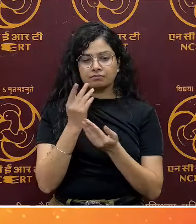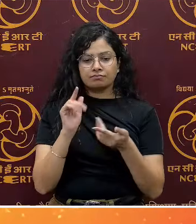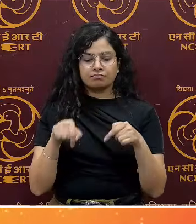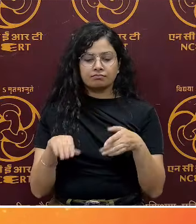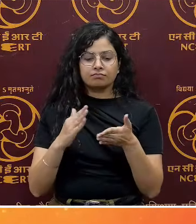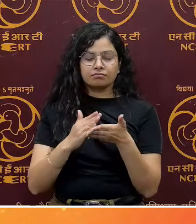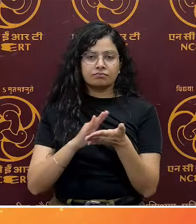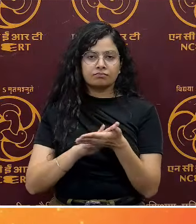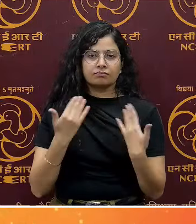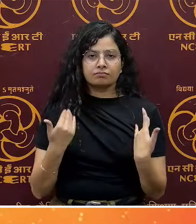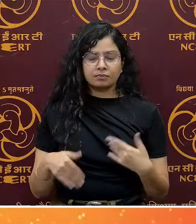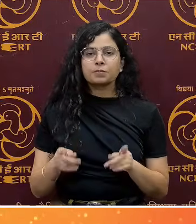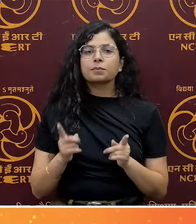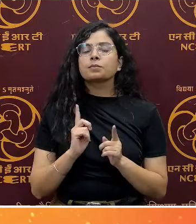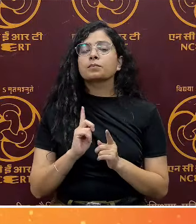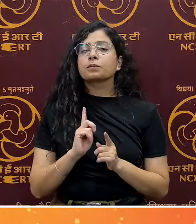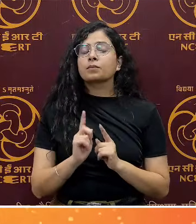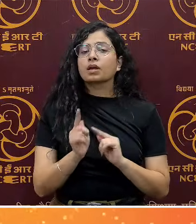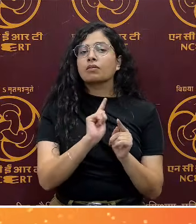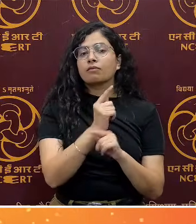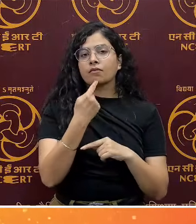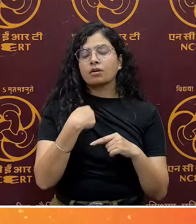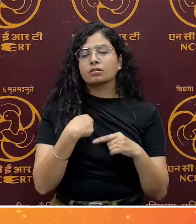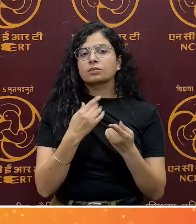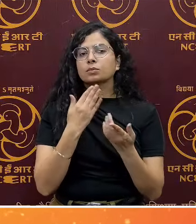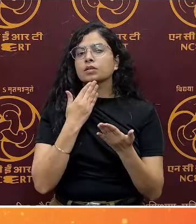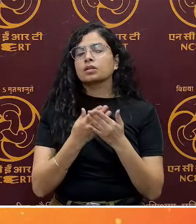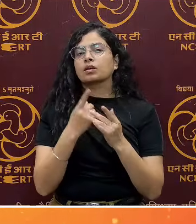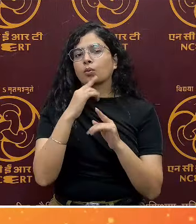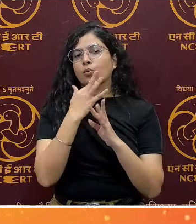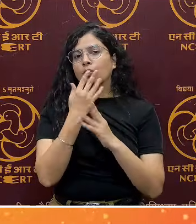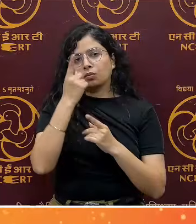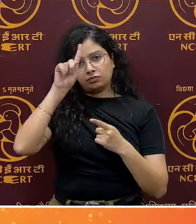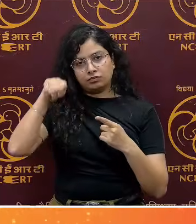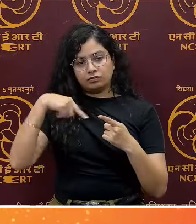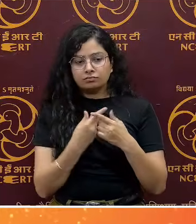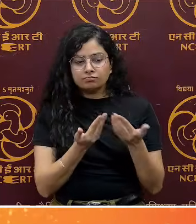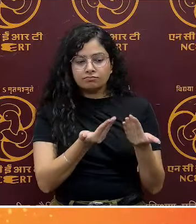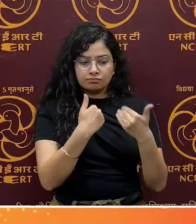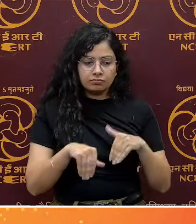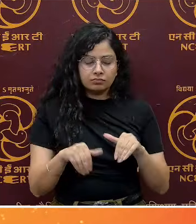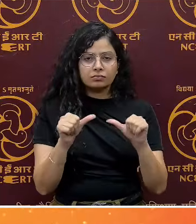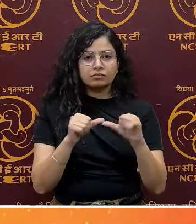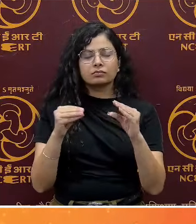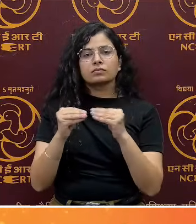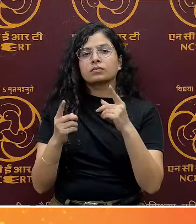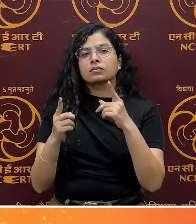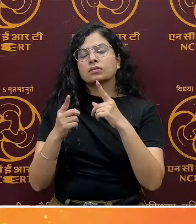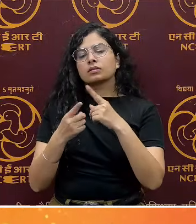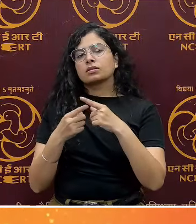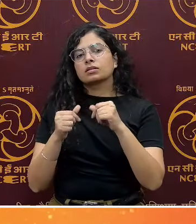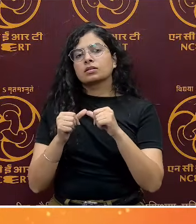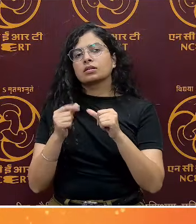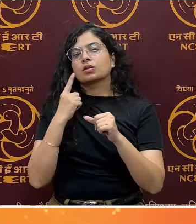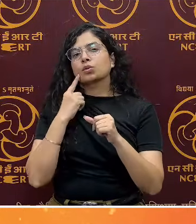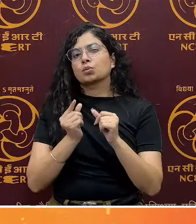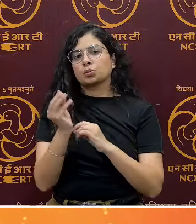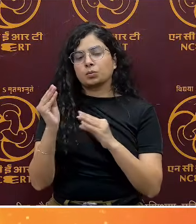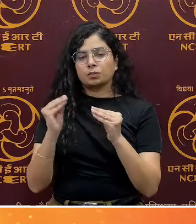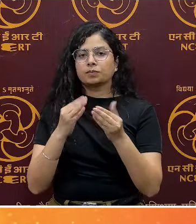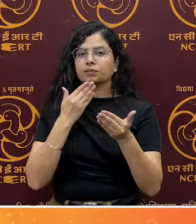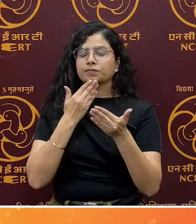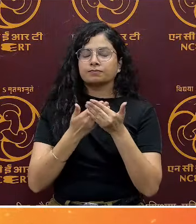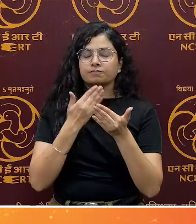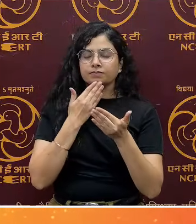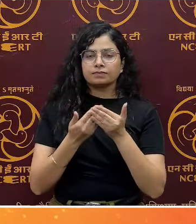up this session for now. So firstly, I would like to thank our expert for this session, Dr. A.B. Qayoom Ganai. Sir, thank you so much for being guest. Thank you